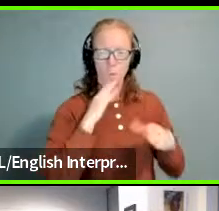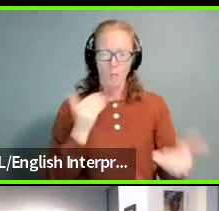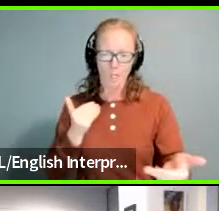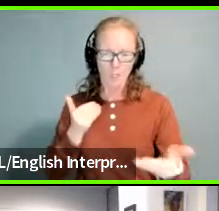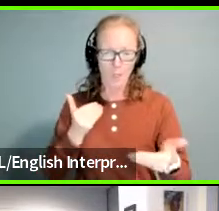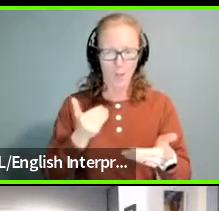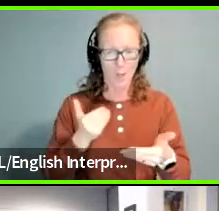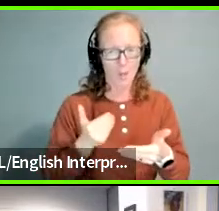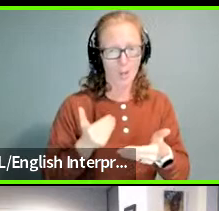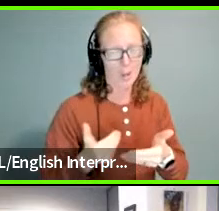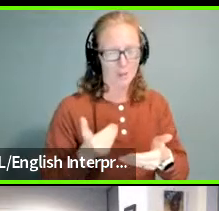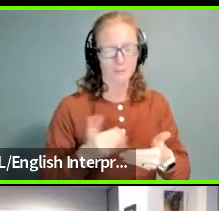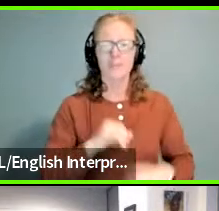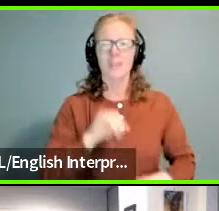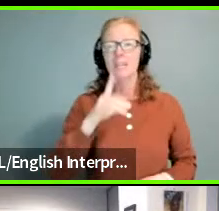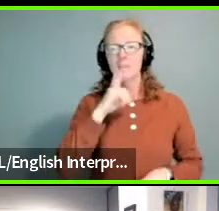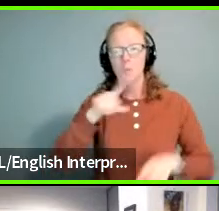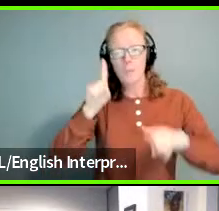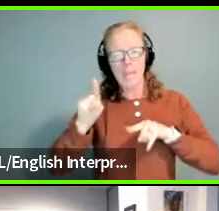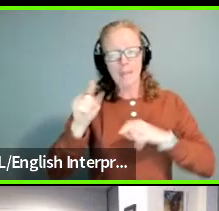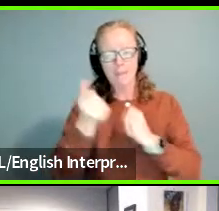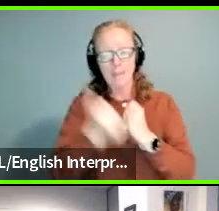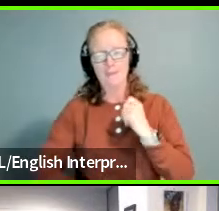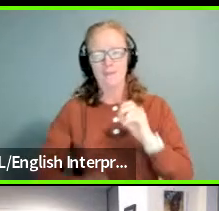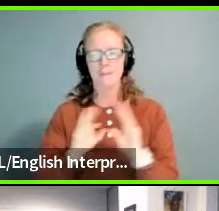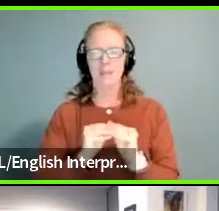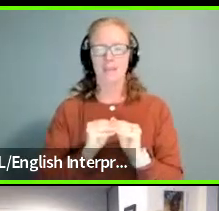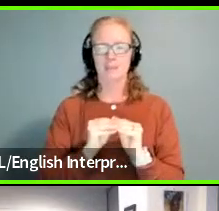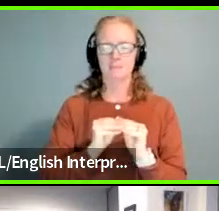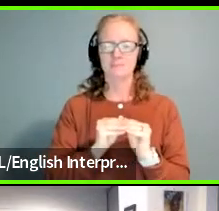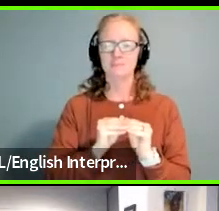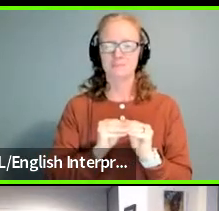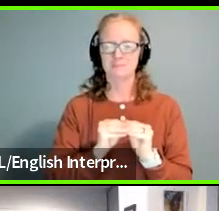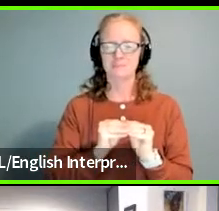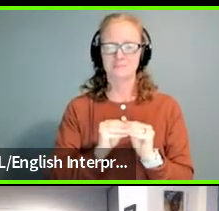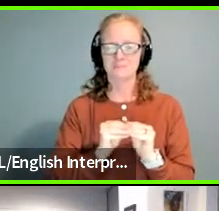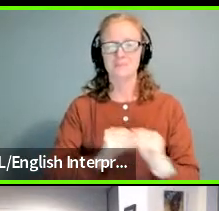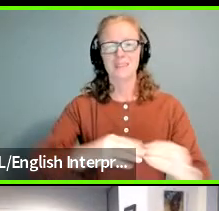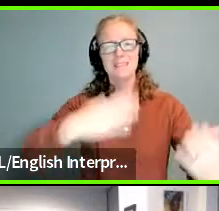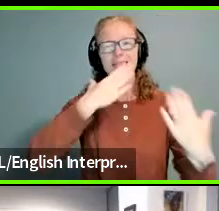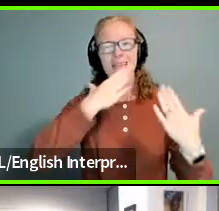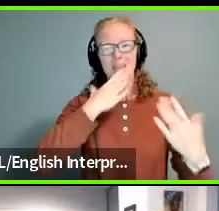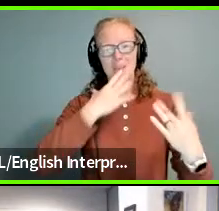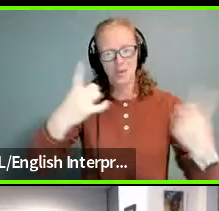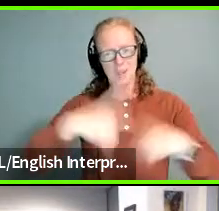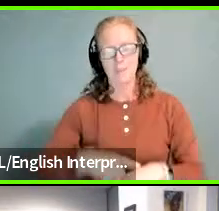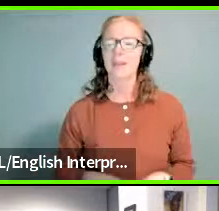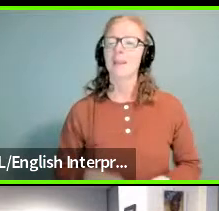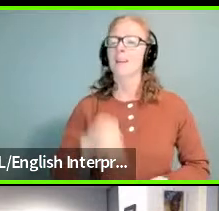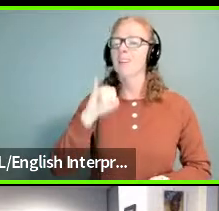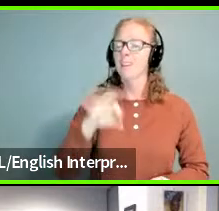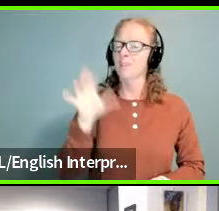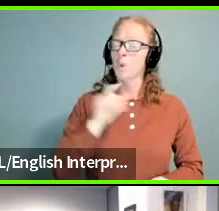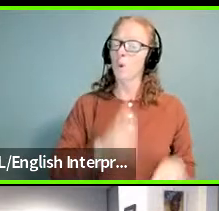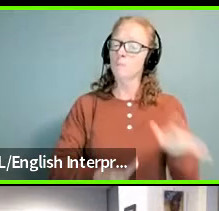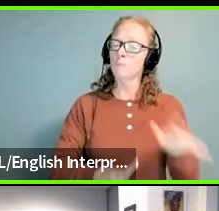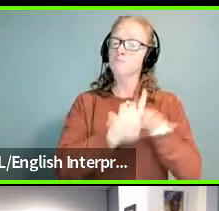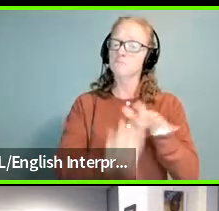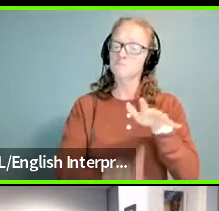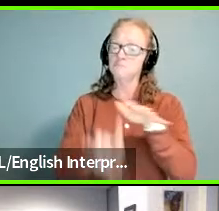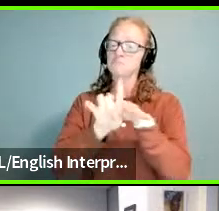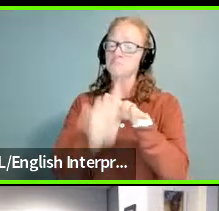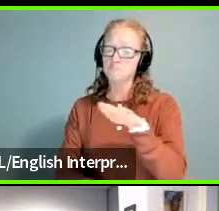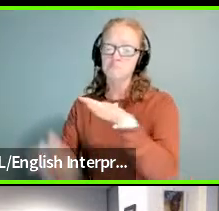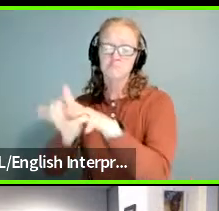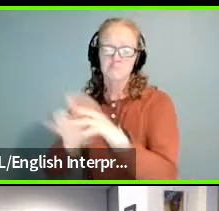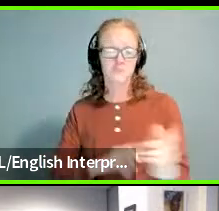those of you who have been coming to every meeting, thank you, bless your hearts. For those of you whose attendance has been a bit more